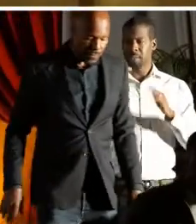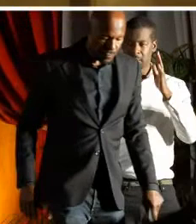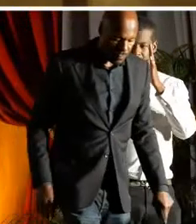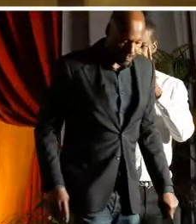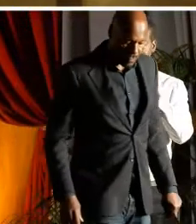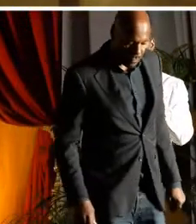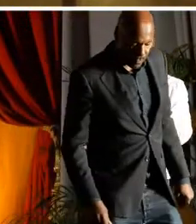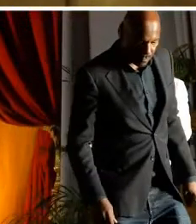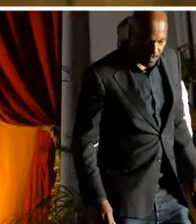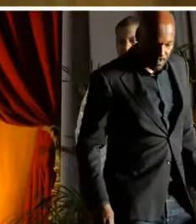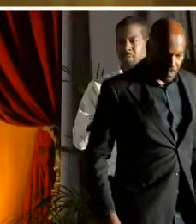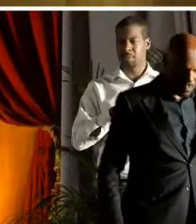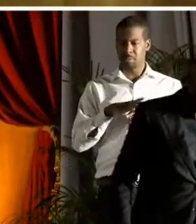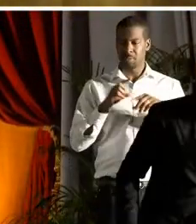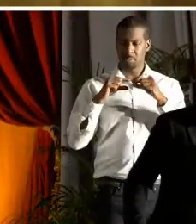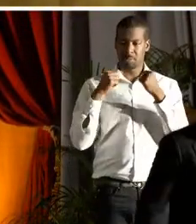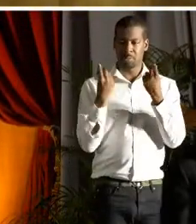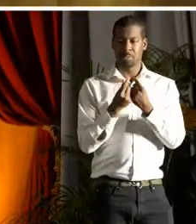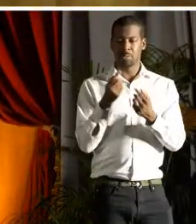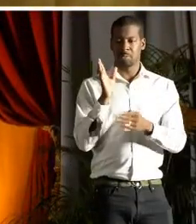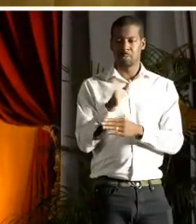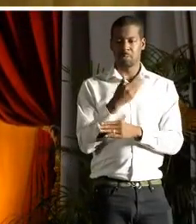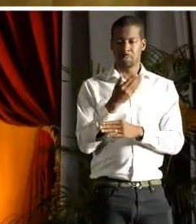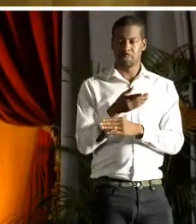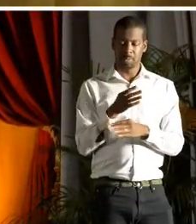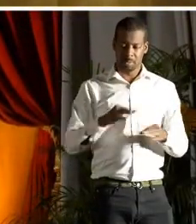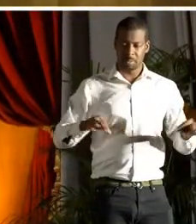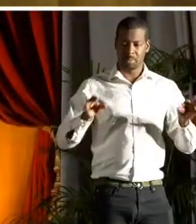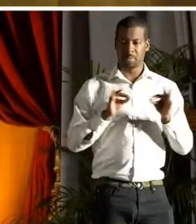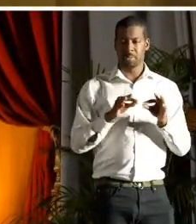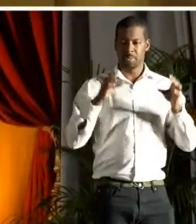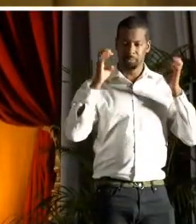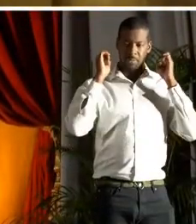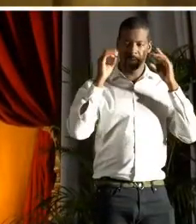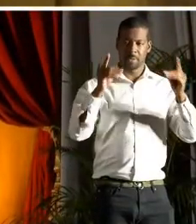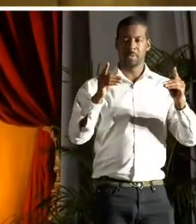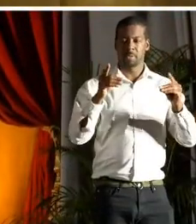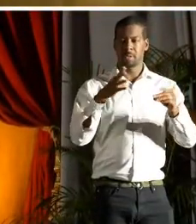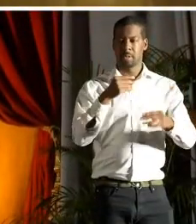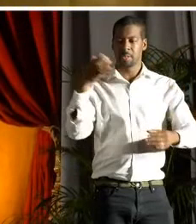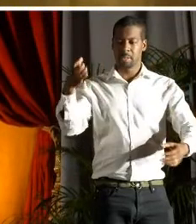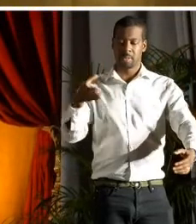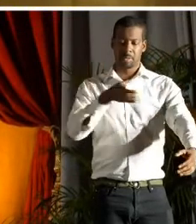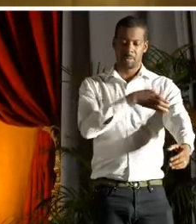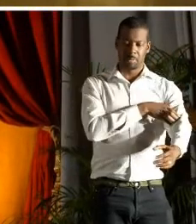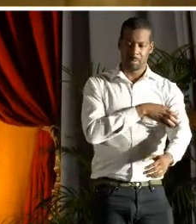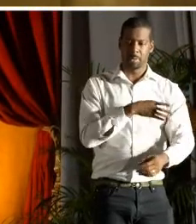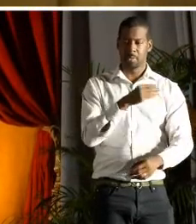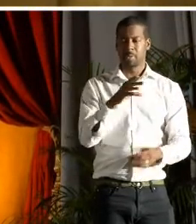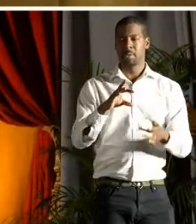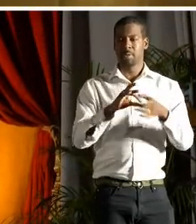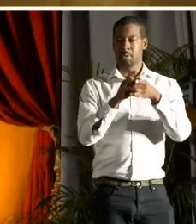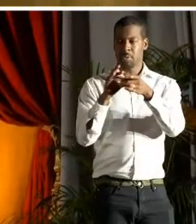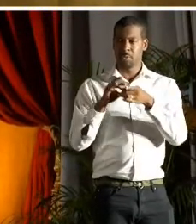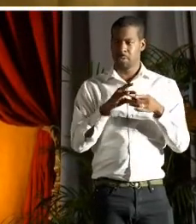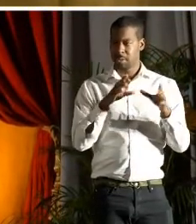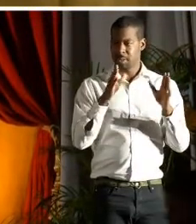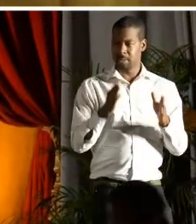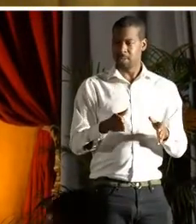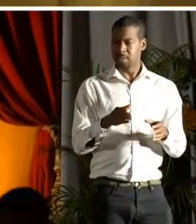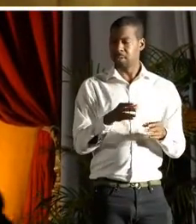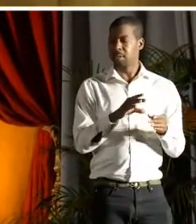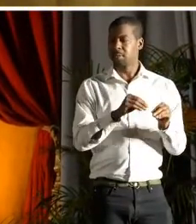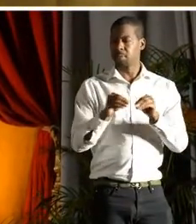communal singing was essential for educating, empowering, and organizing the movement and